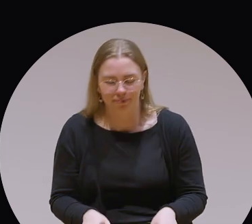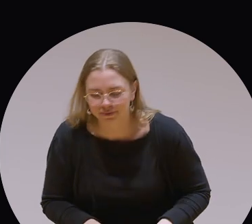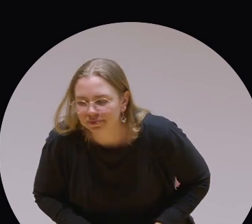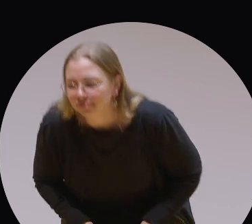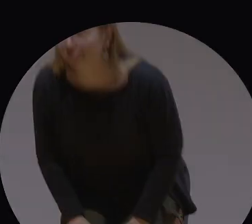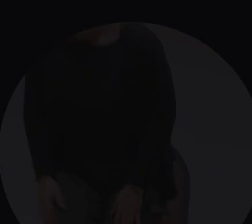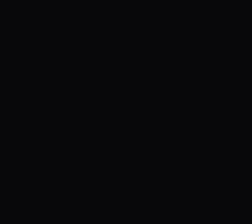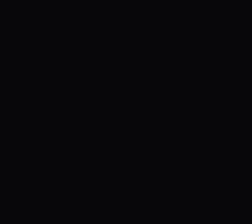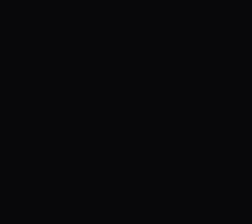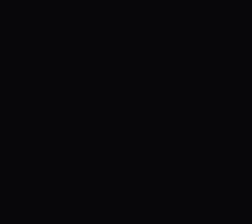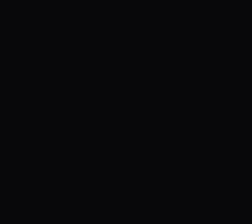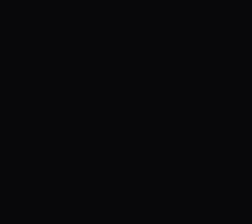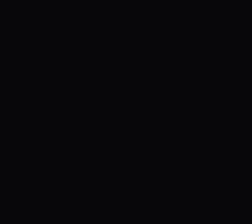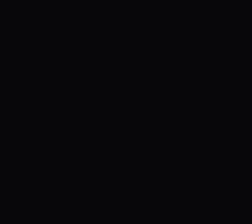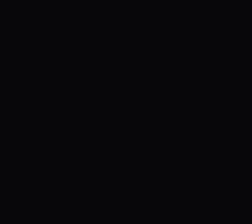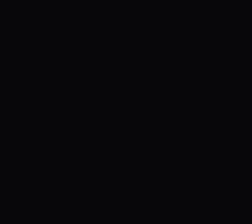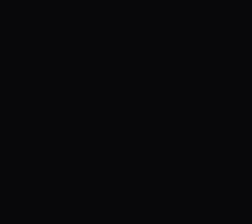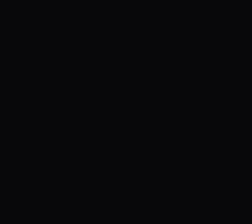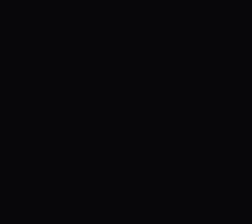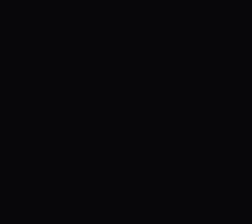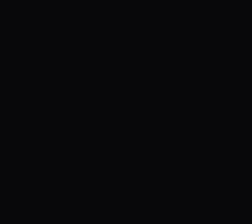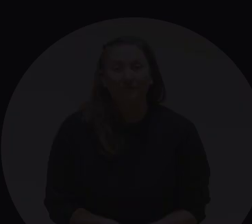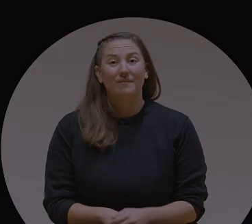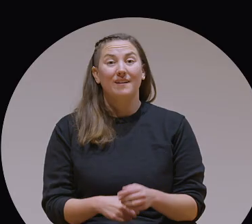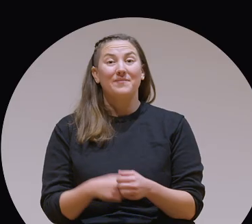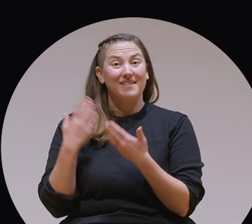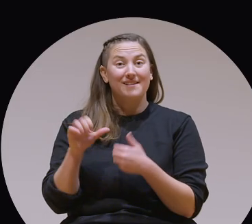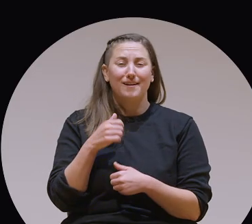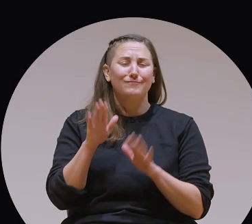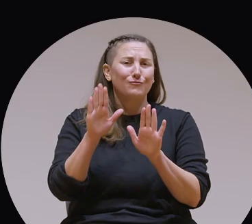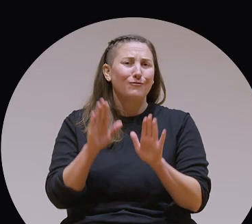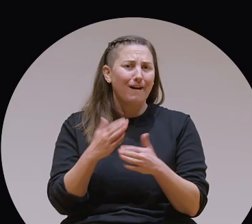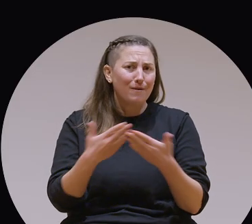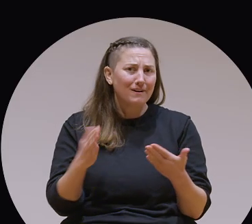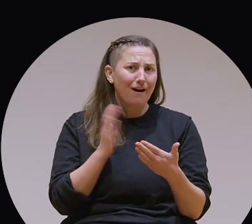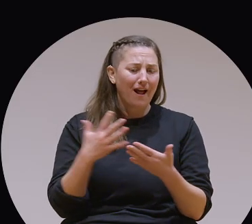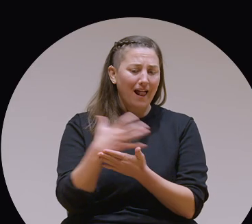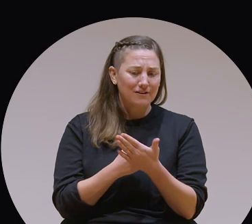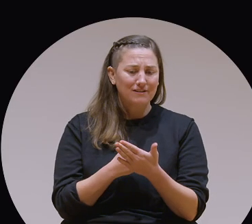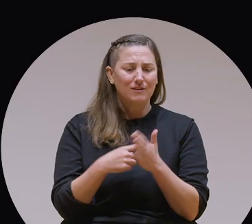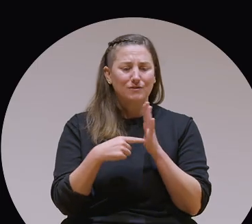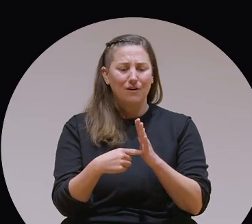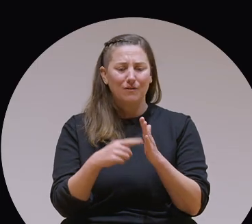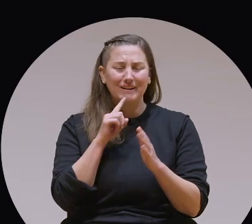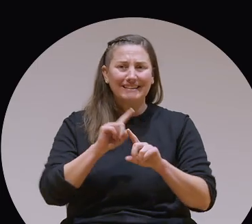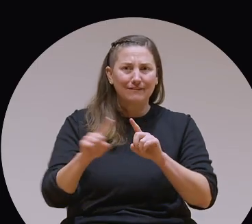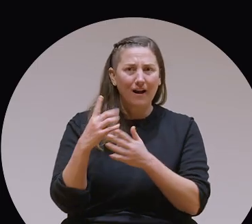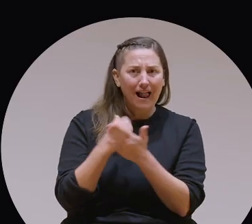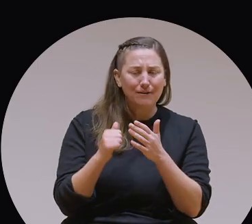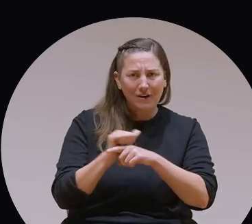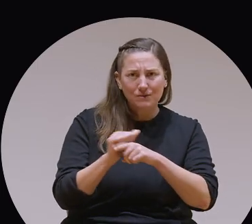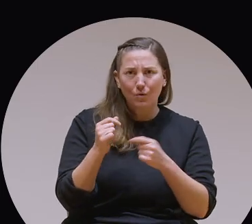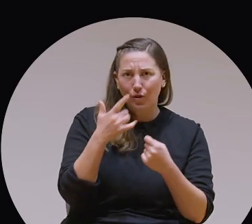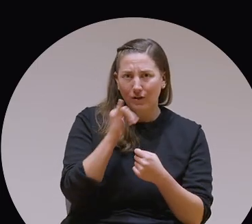This is another great object in the collection, again, which represents a very different time and a very different collecting